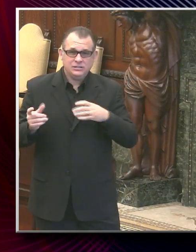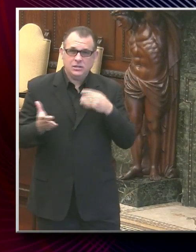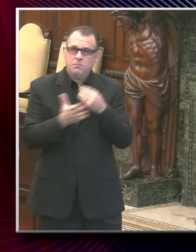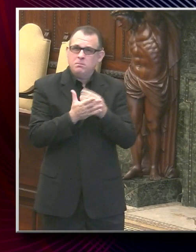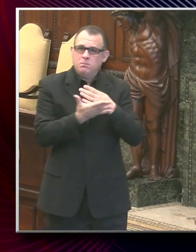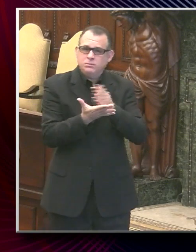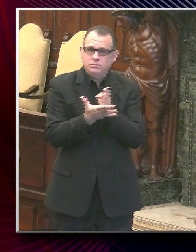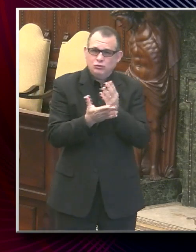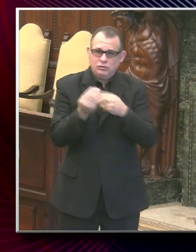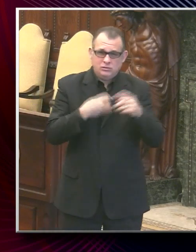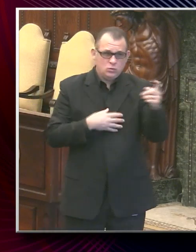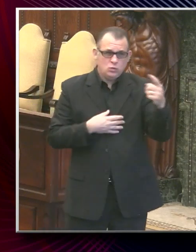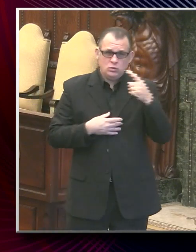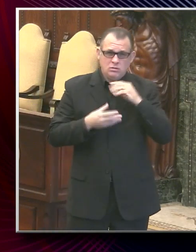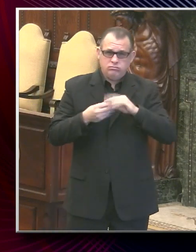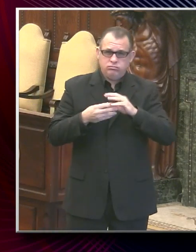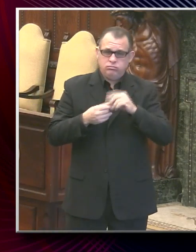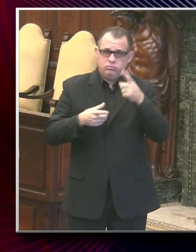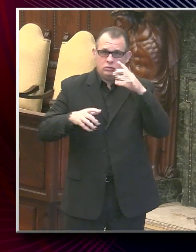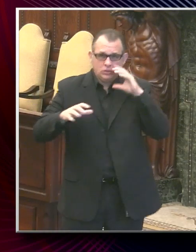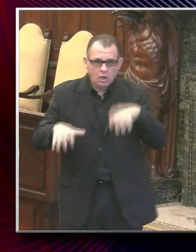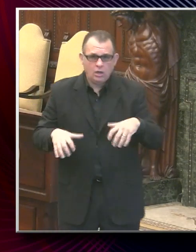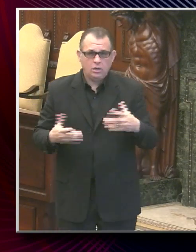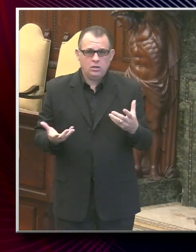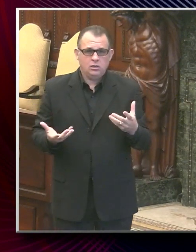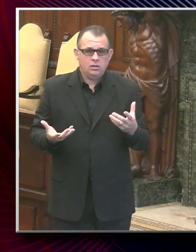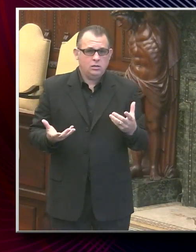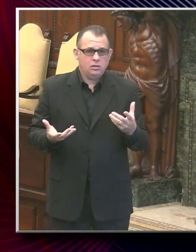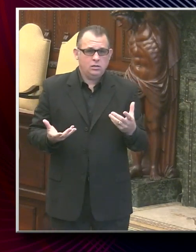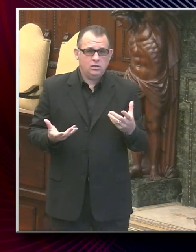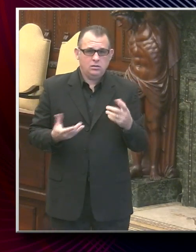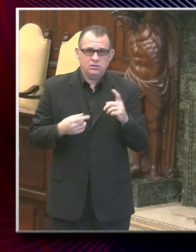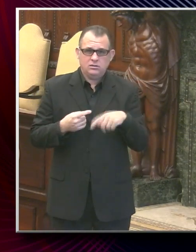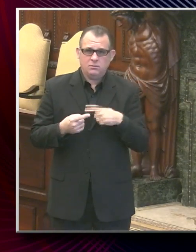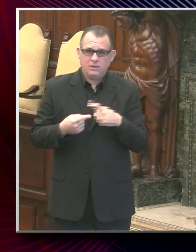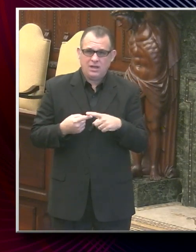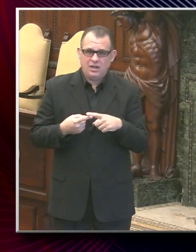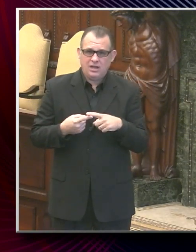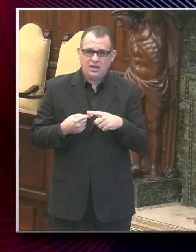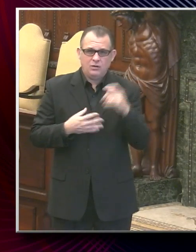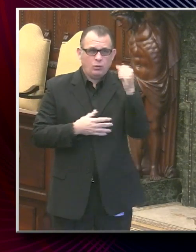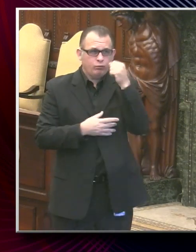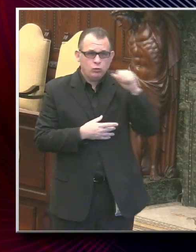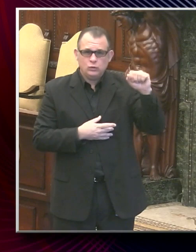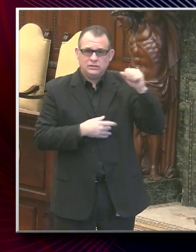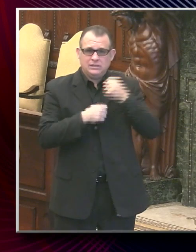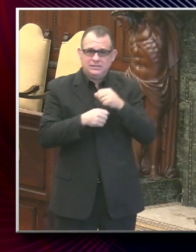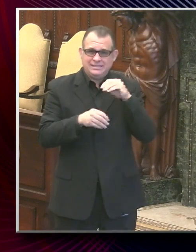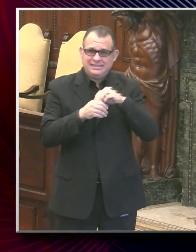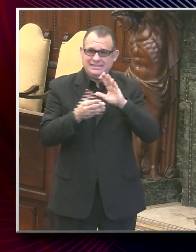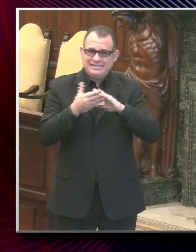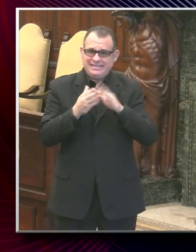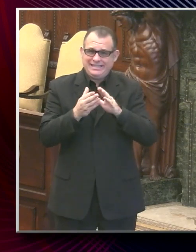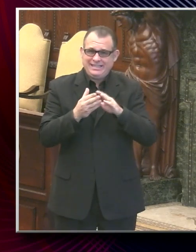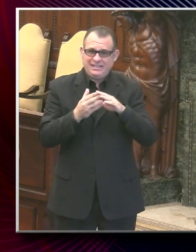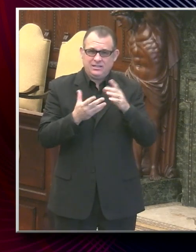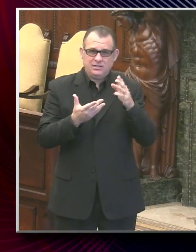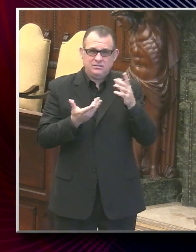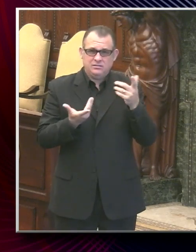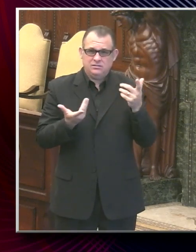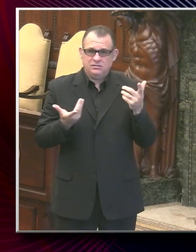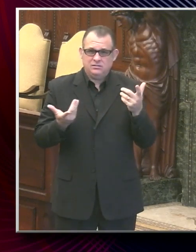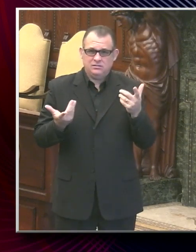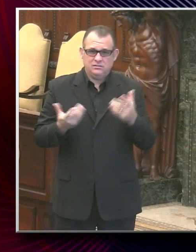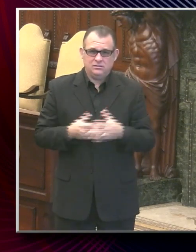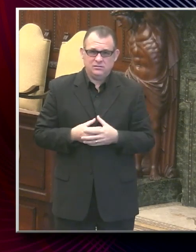dumbfounded at how out of touch you truly were about the unrest in the city in late May, and that you underestimated the anger and